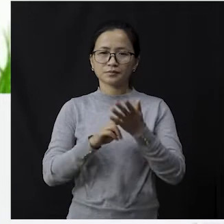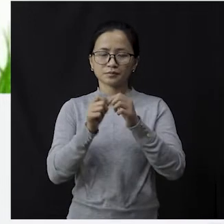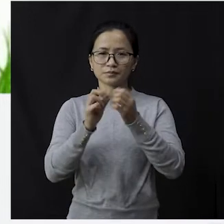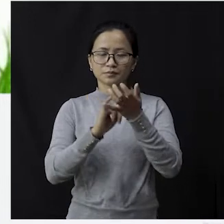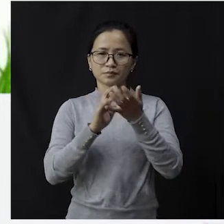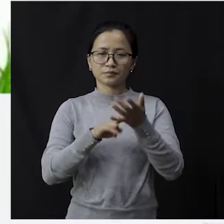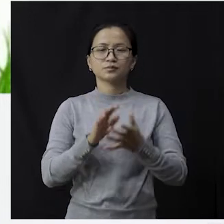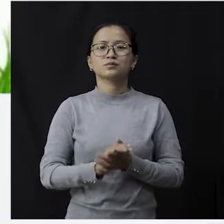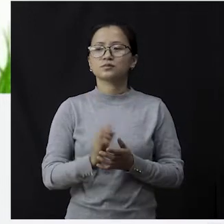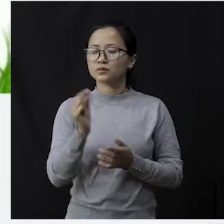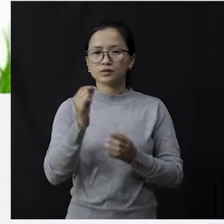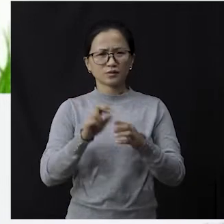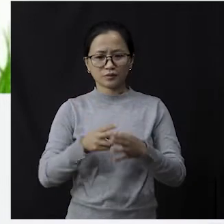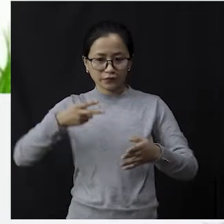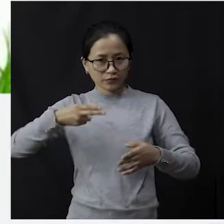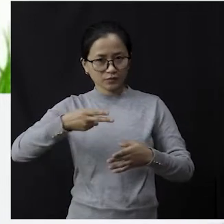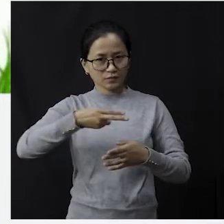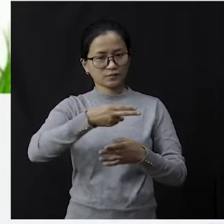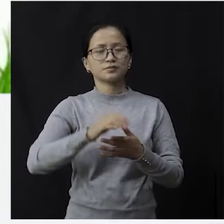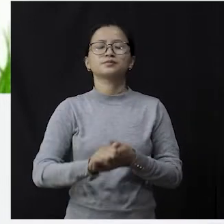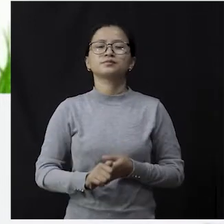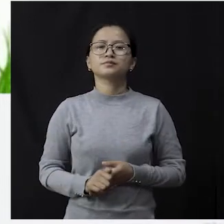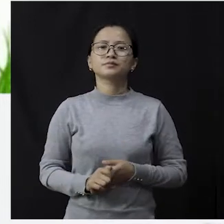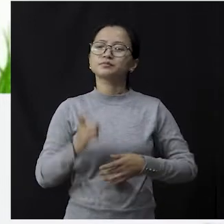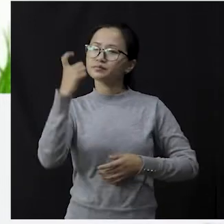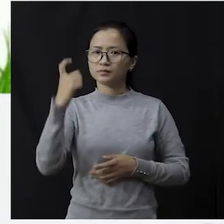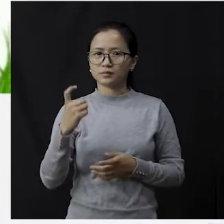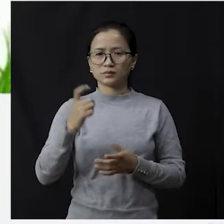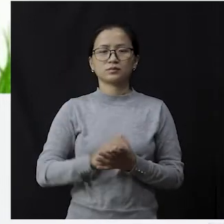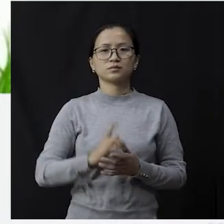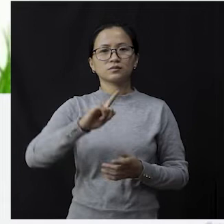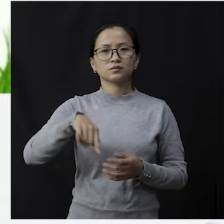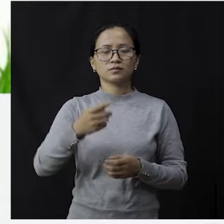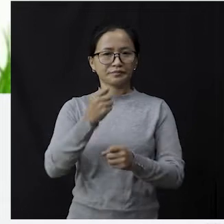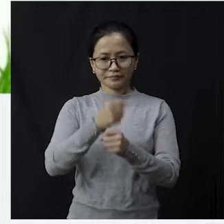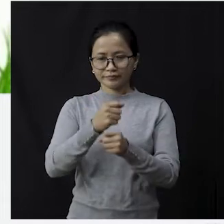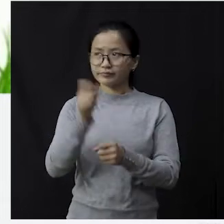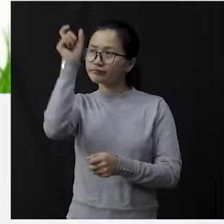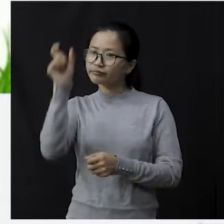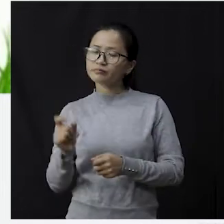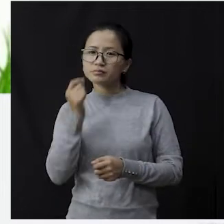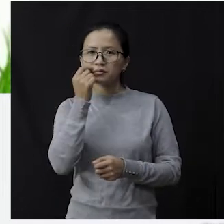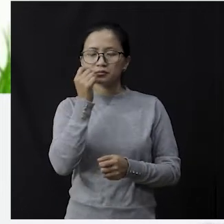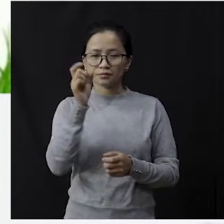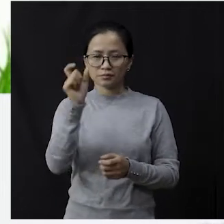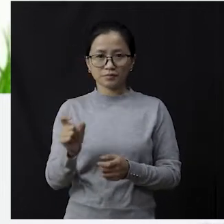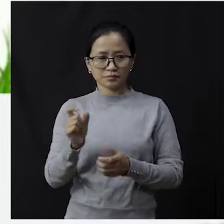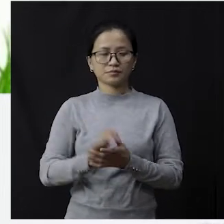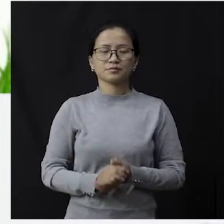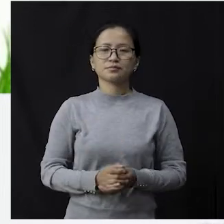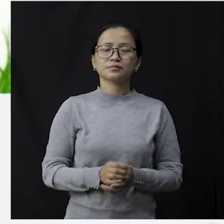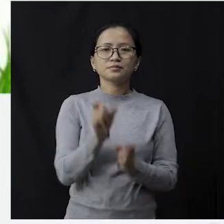barber is a scissor. Okay, remember that. Next is a gardener. A gardener is